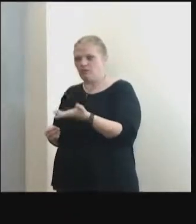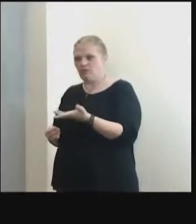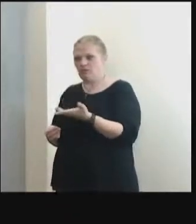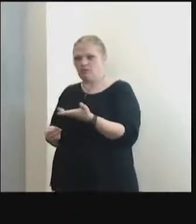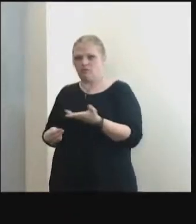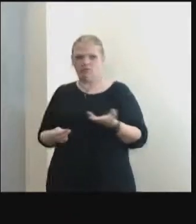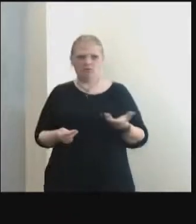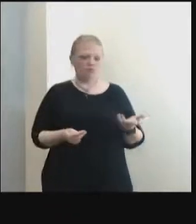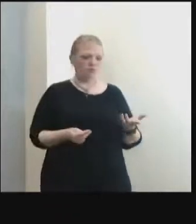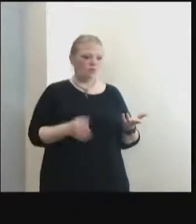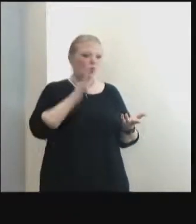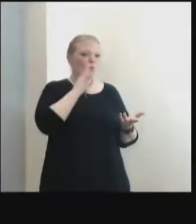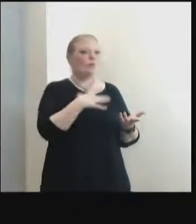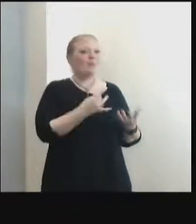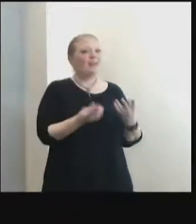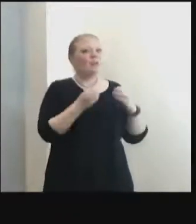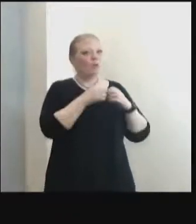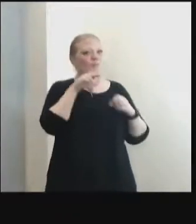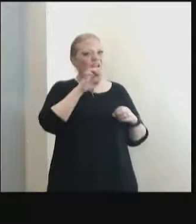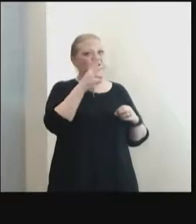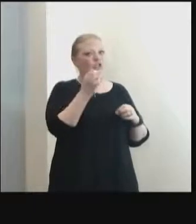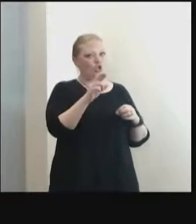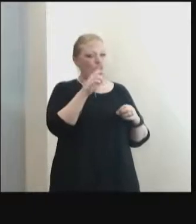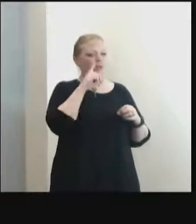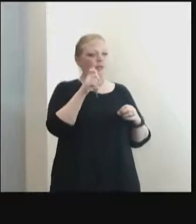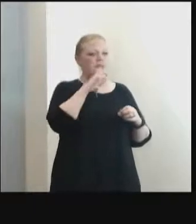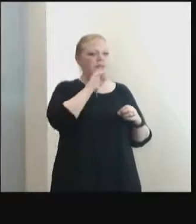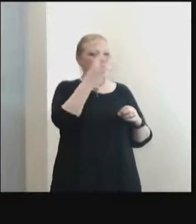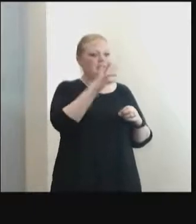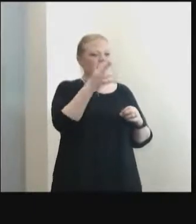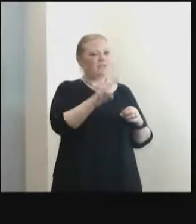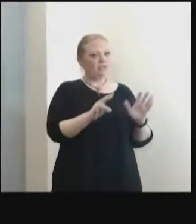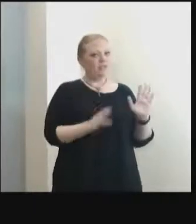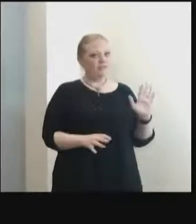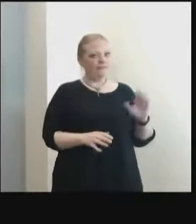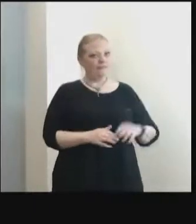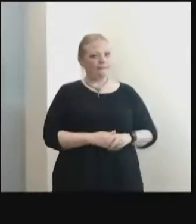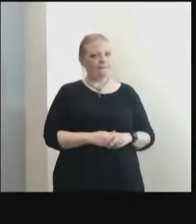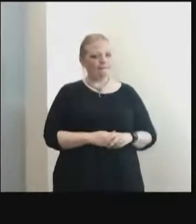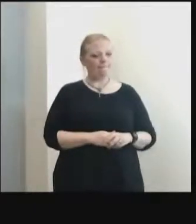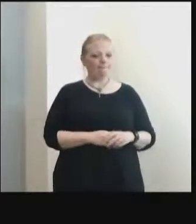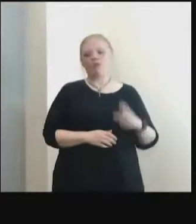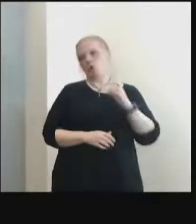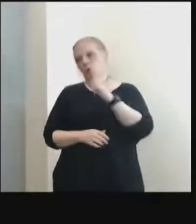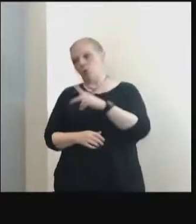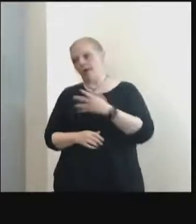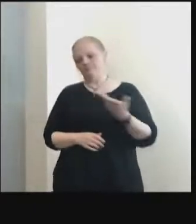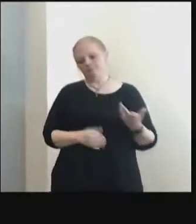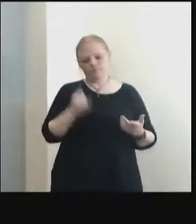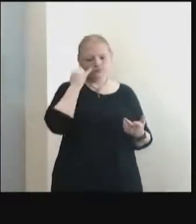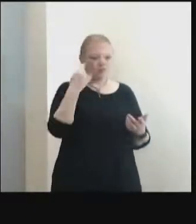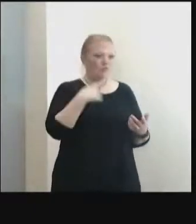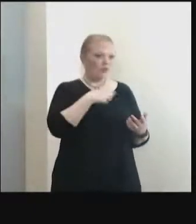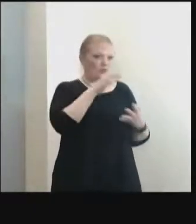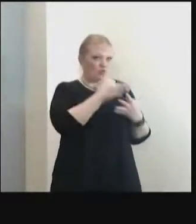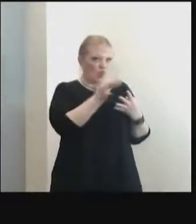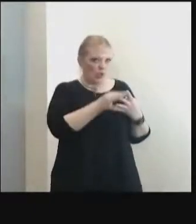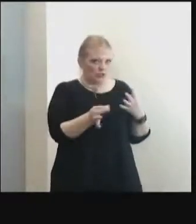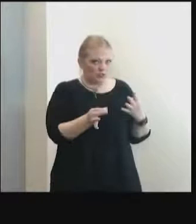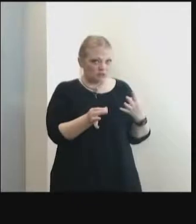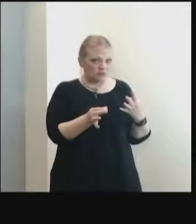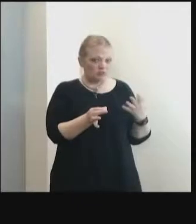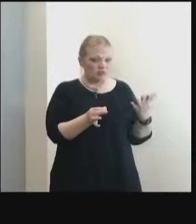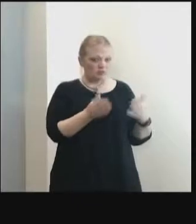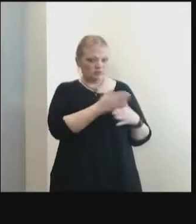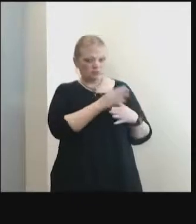many? Well, we would like more Pfizer because we could do 16 and 17-year-olds then. Okay. So if we had a choice, we